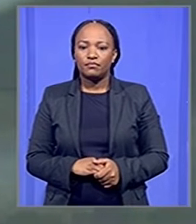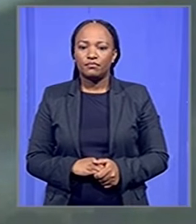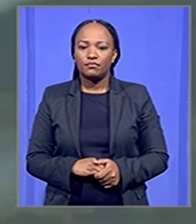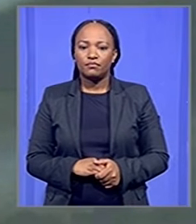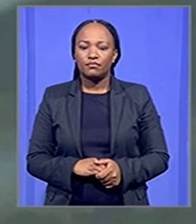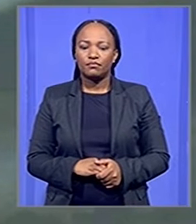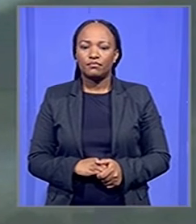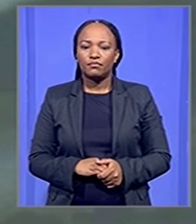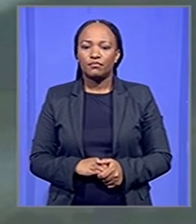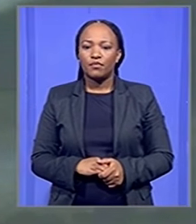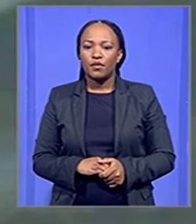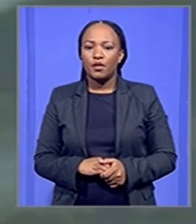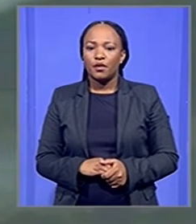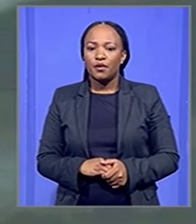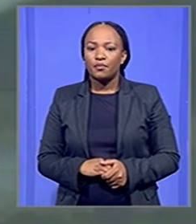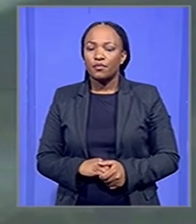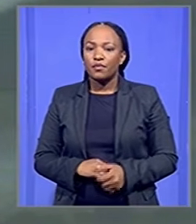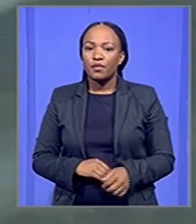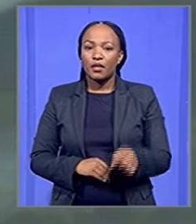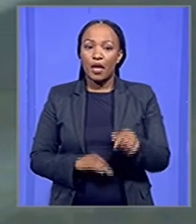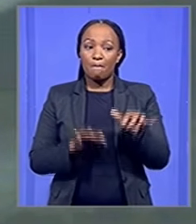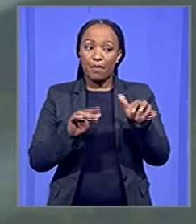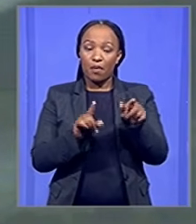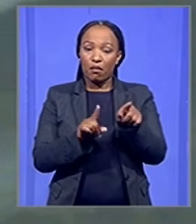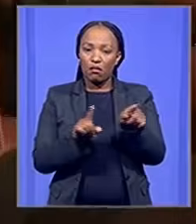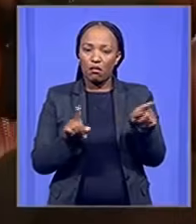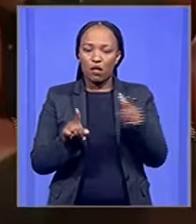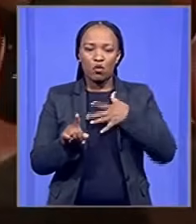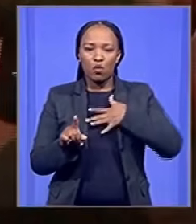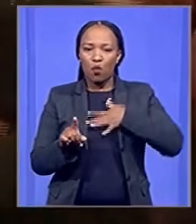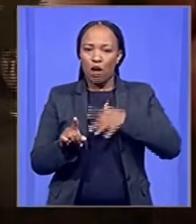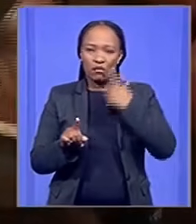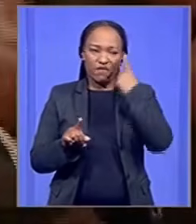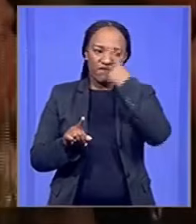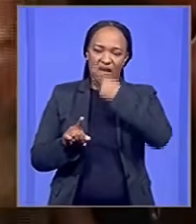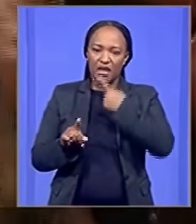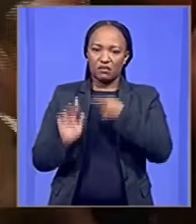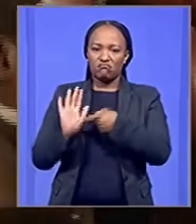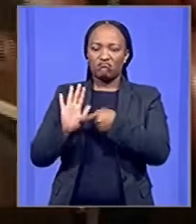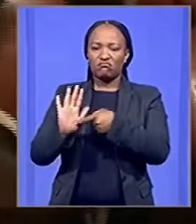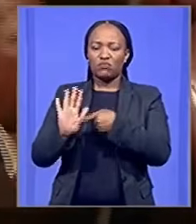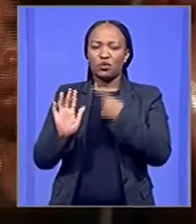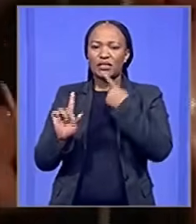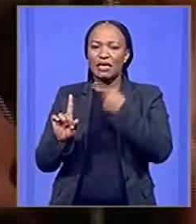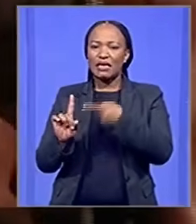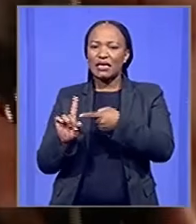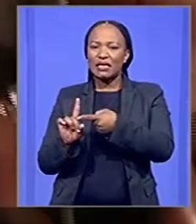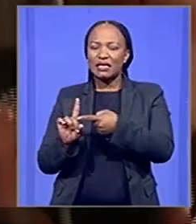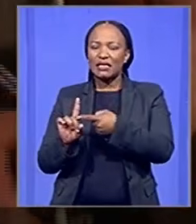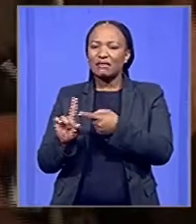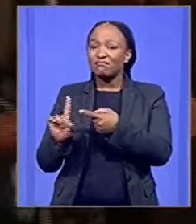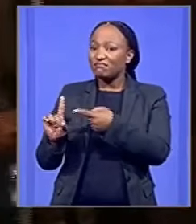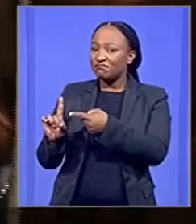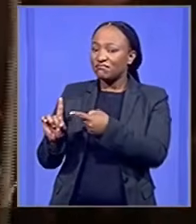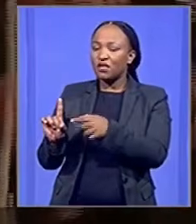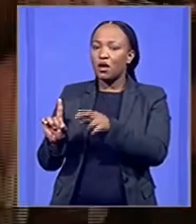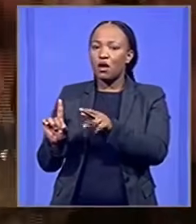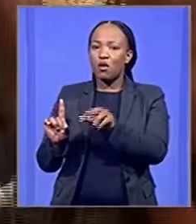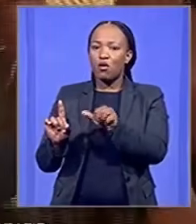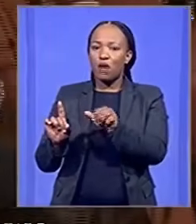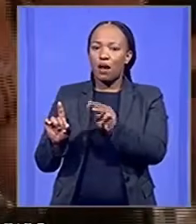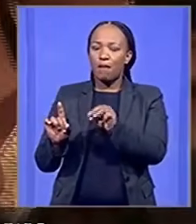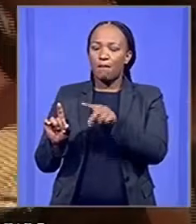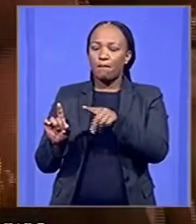Badudi ba ba sa nyake go tsebja ba re lehula modikana le tshaba makaditše go bega ge modikana Phenyo Rampedi a hlokagetse ka